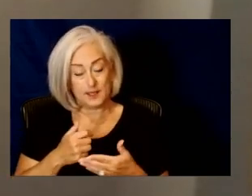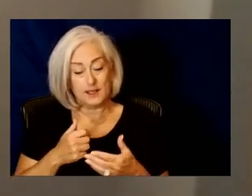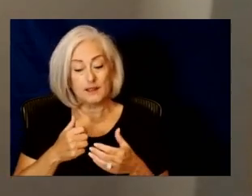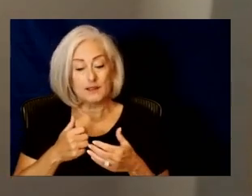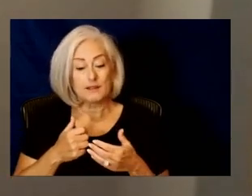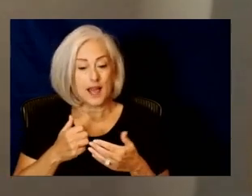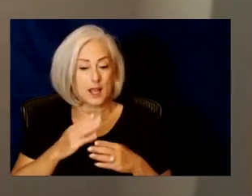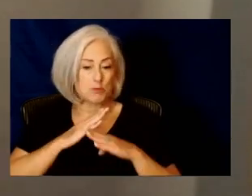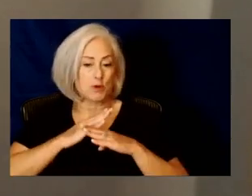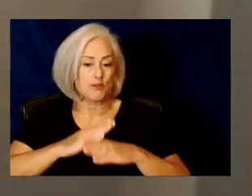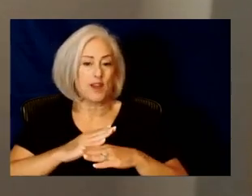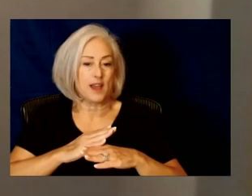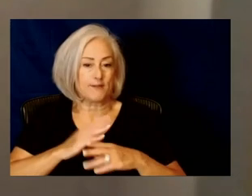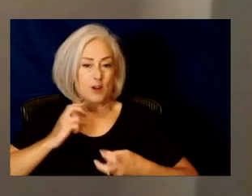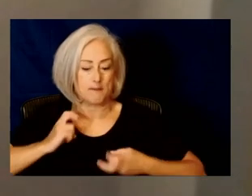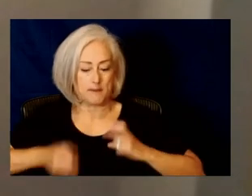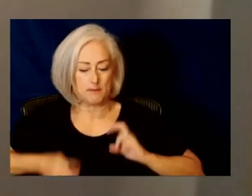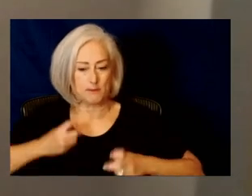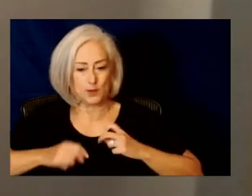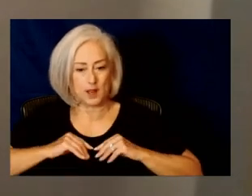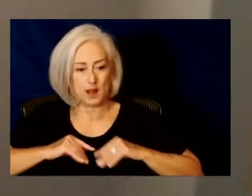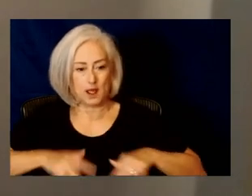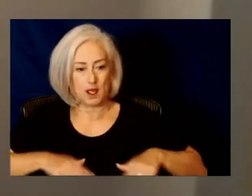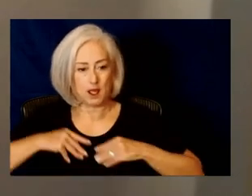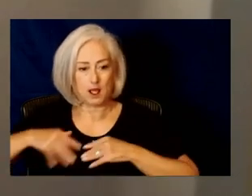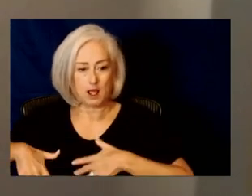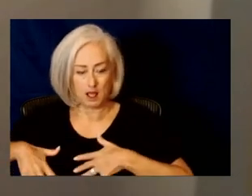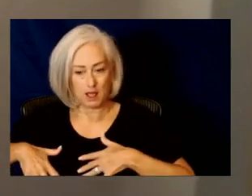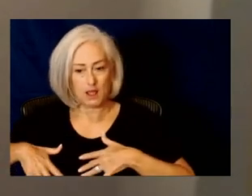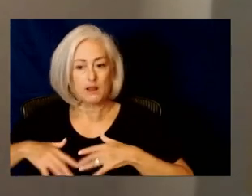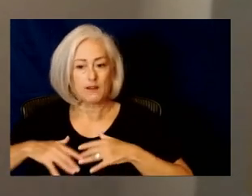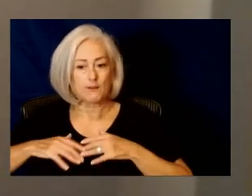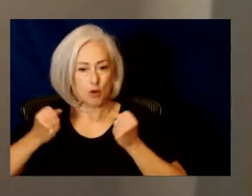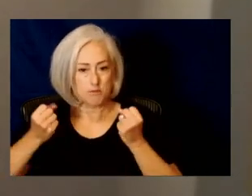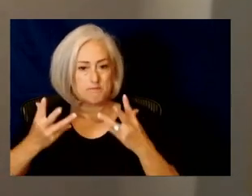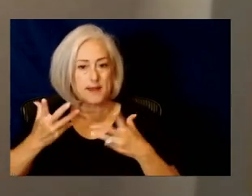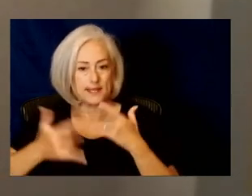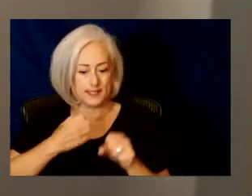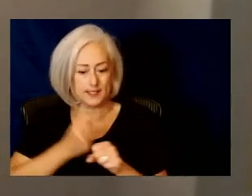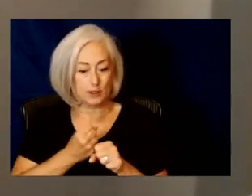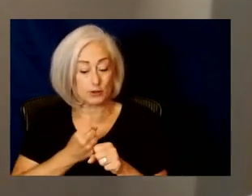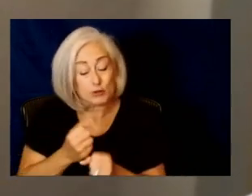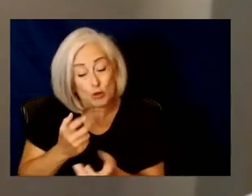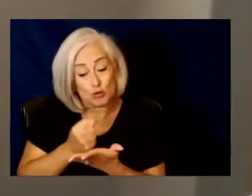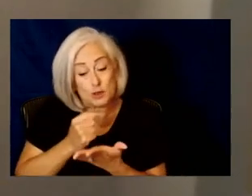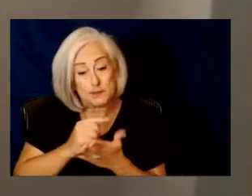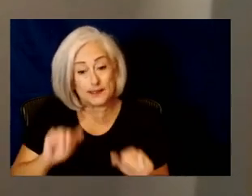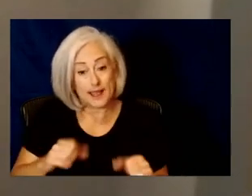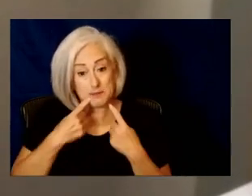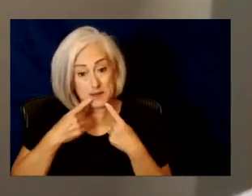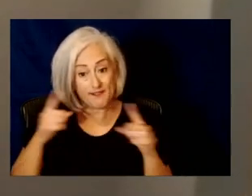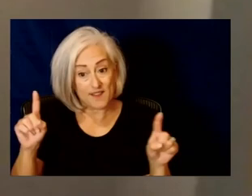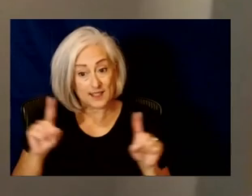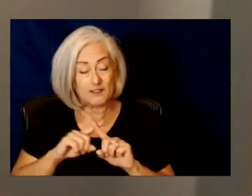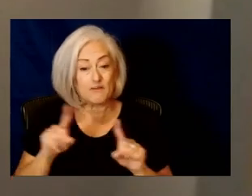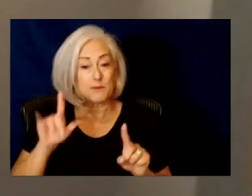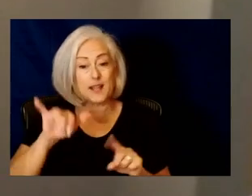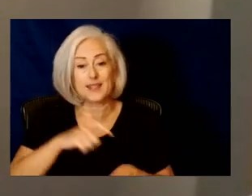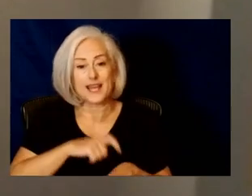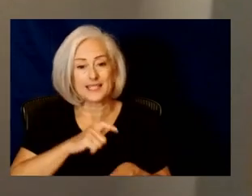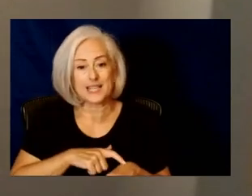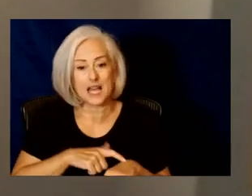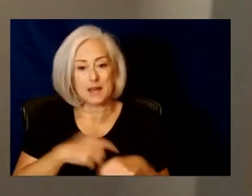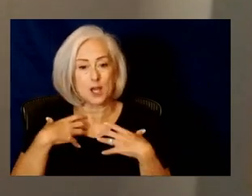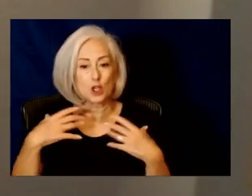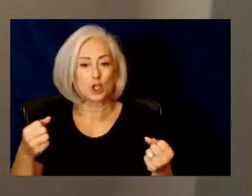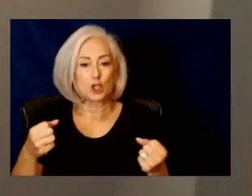prevented from advancing or progressing for many, many years. So treatment can still be very effective, but unfortunately at that point, cure is often